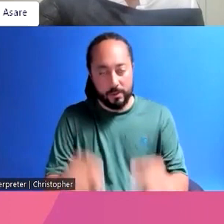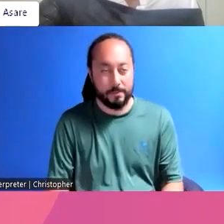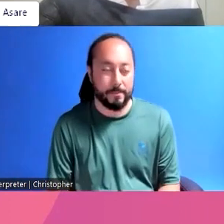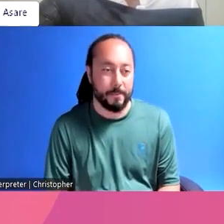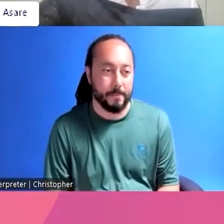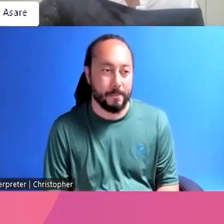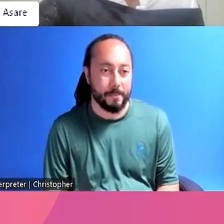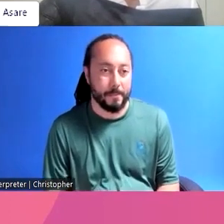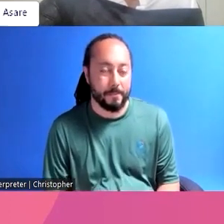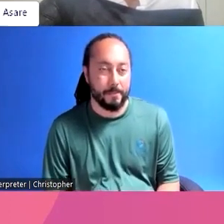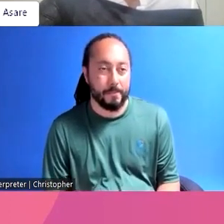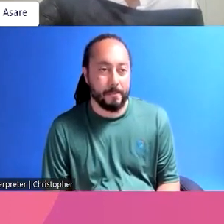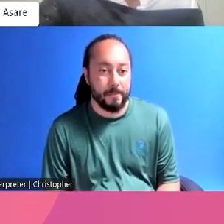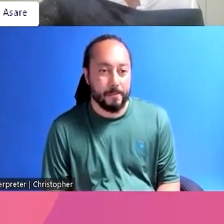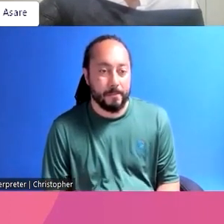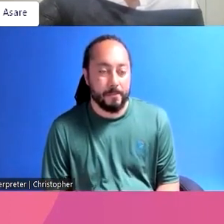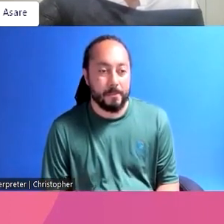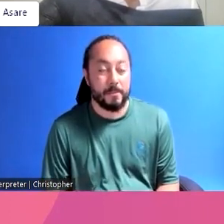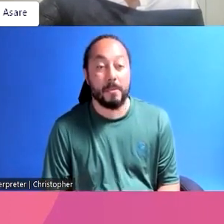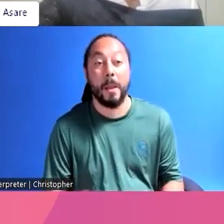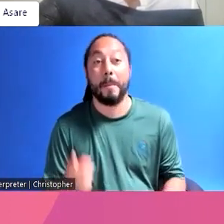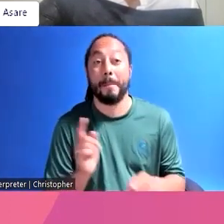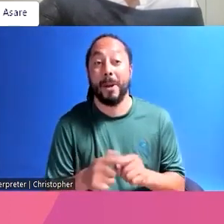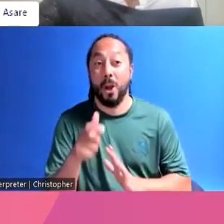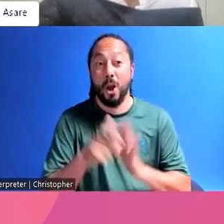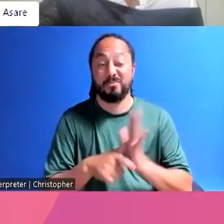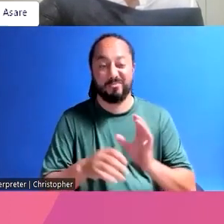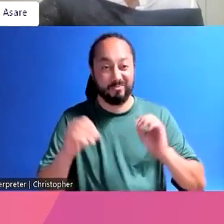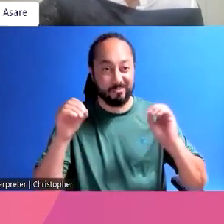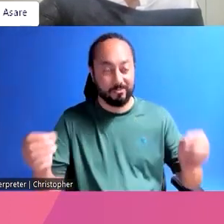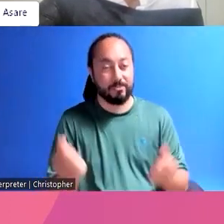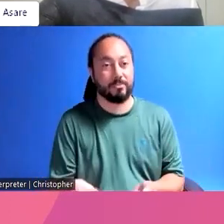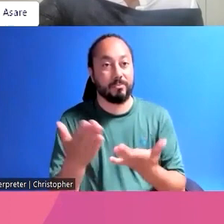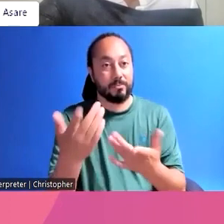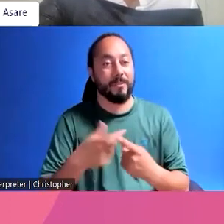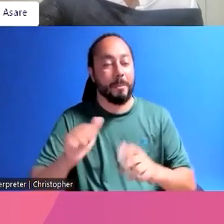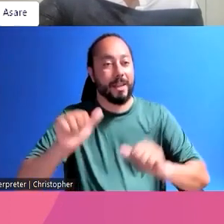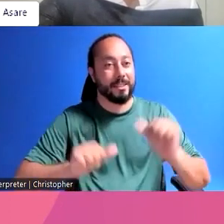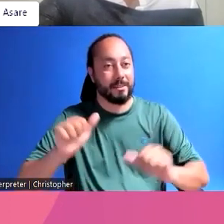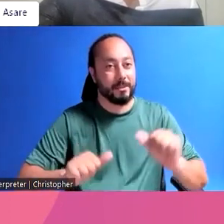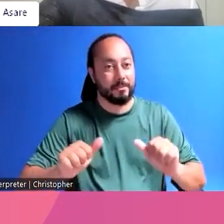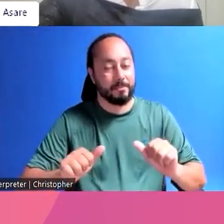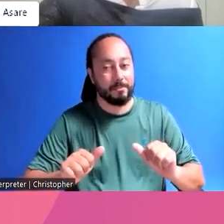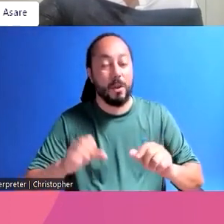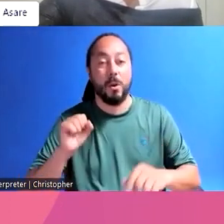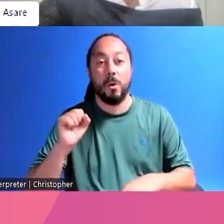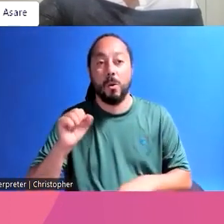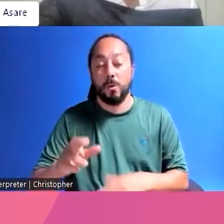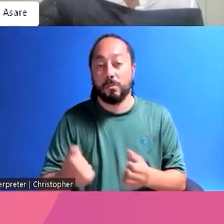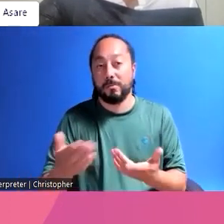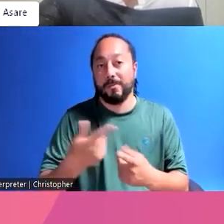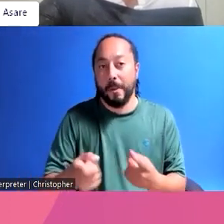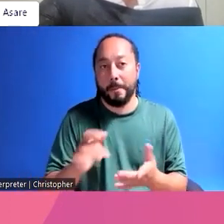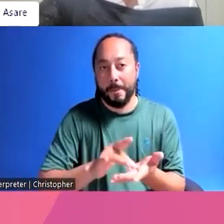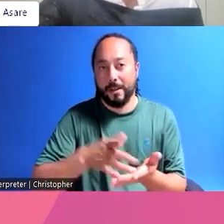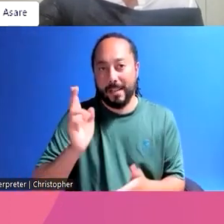But none of these articles made recommendation based off of that assessment or based off of the medical